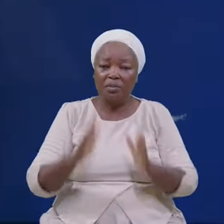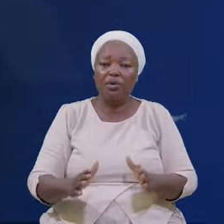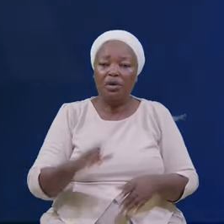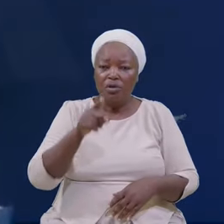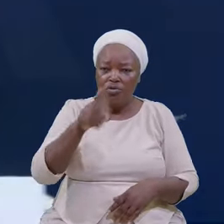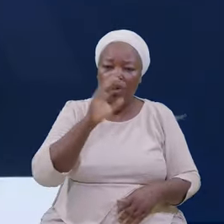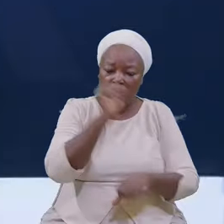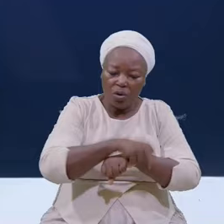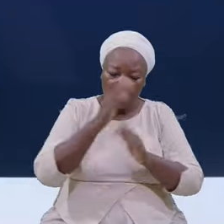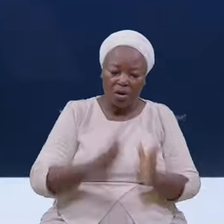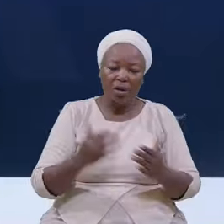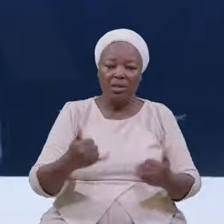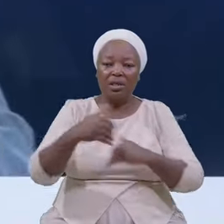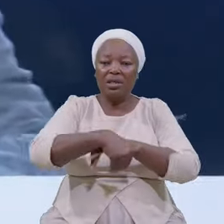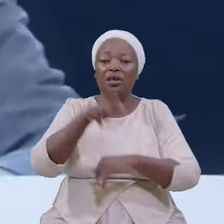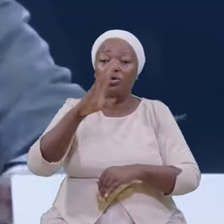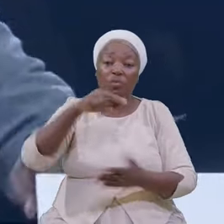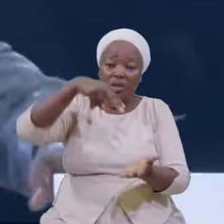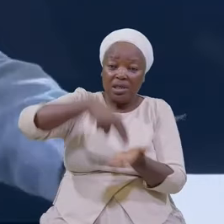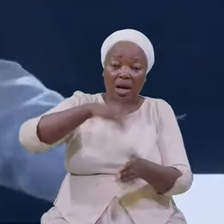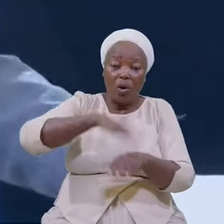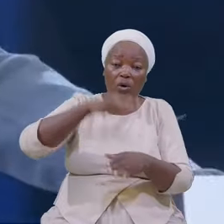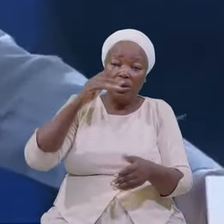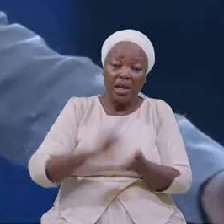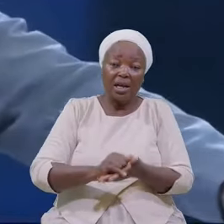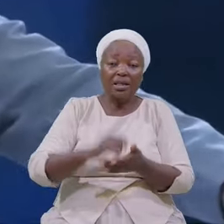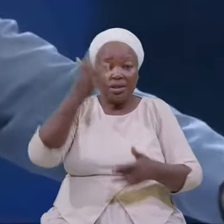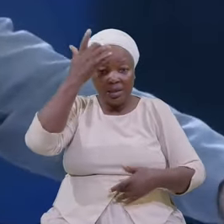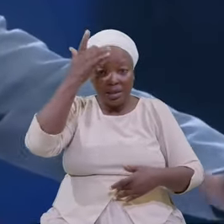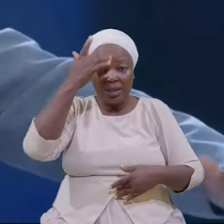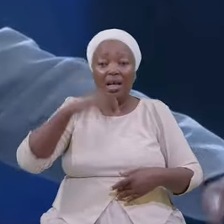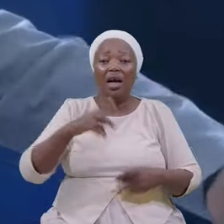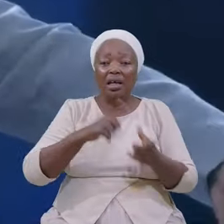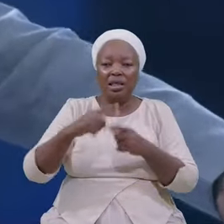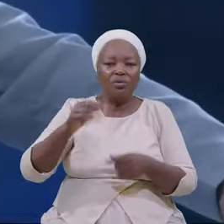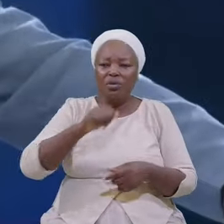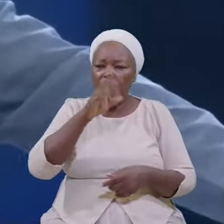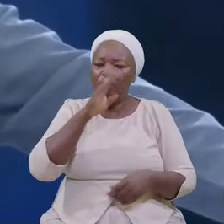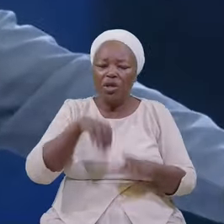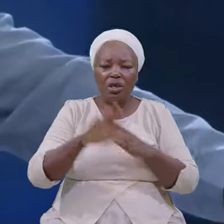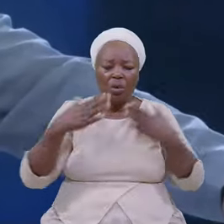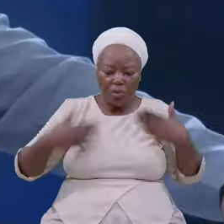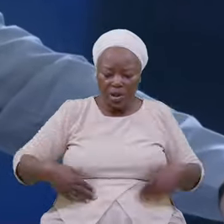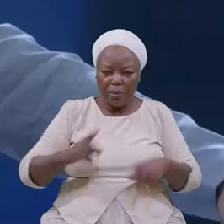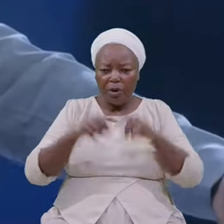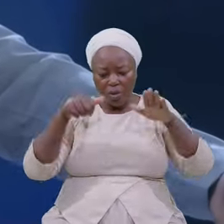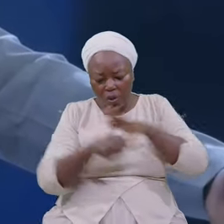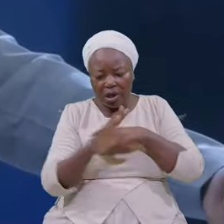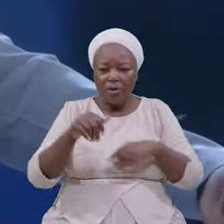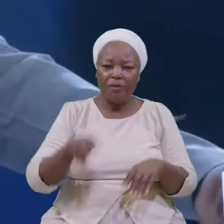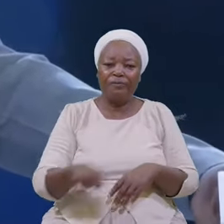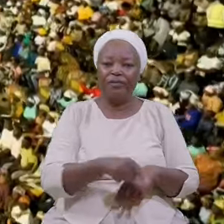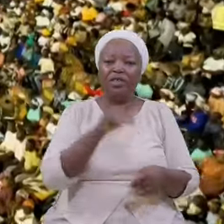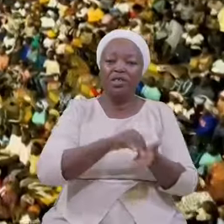conqueror tonight. You will stand on that sickness. It will no more be on your body. It will be under your feet. La maladie qui vous